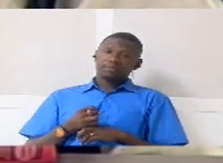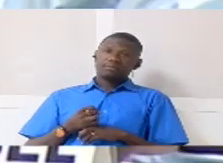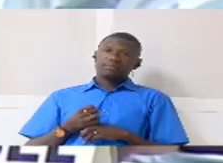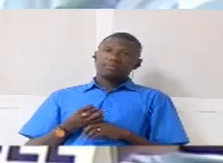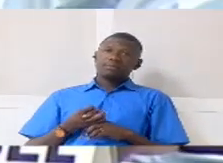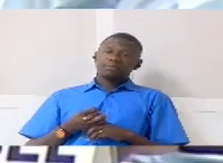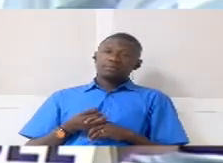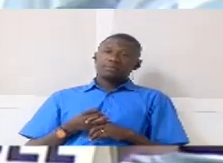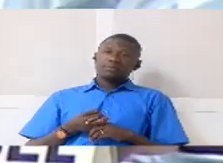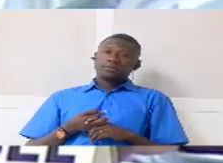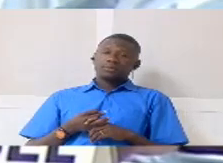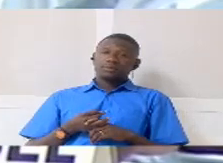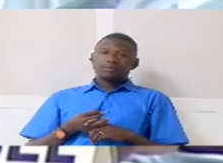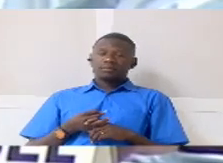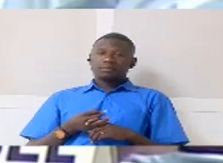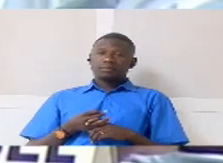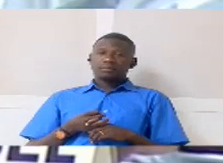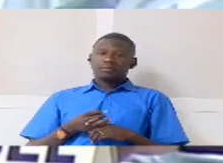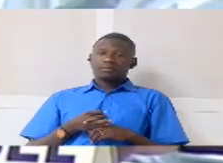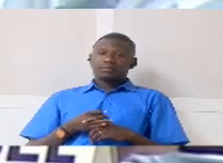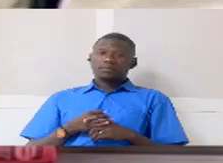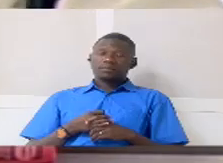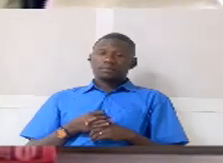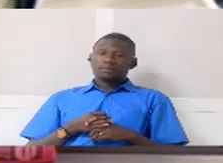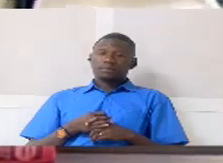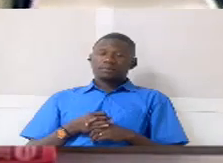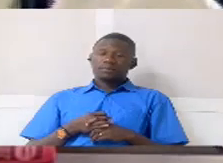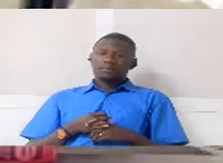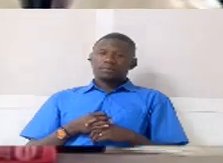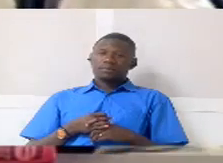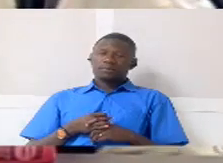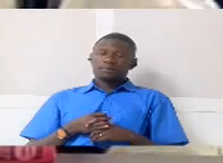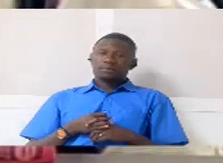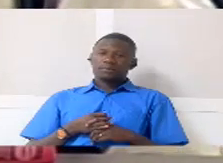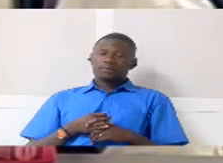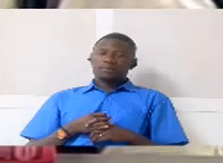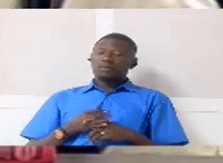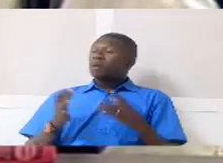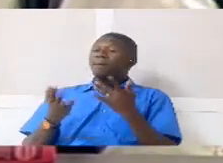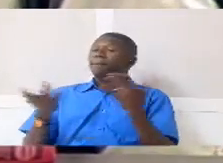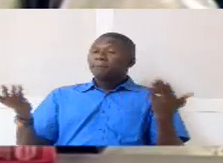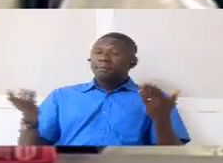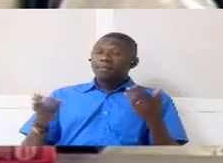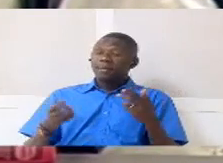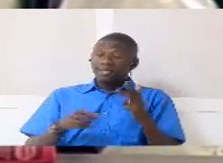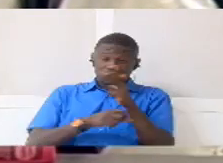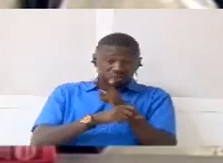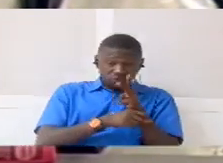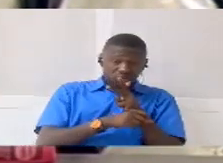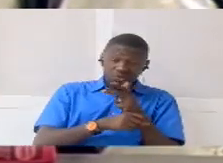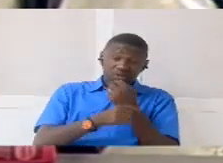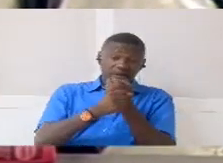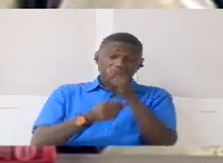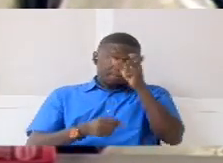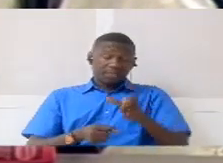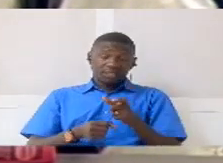ko just pour ka ni in metal makoe because muno man saya nyalo e kanne ko a jawol lo miti. Many officers got into problems as a